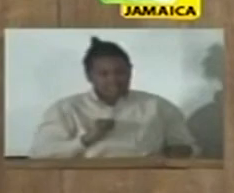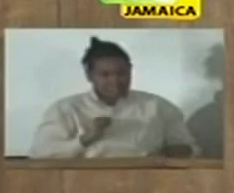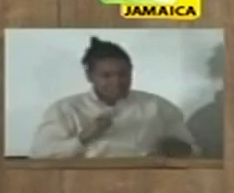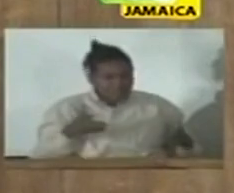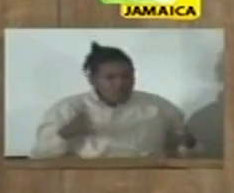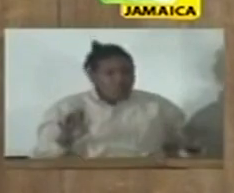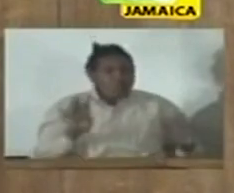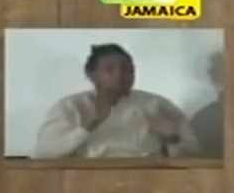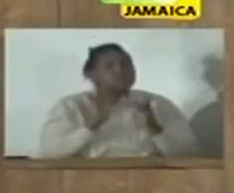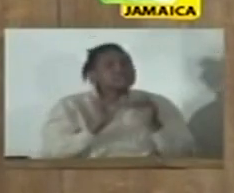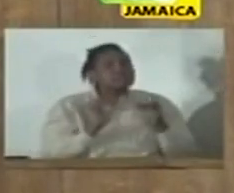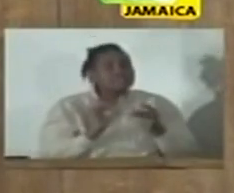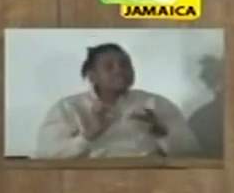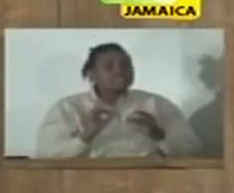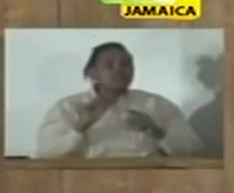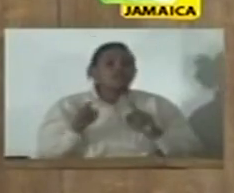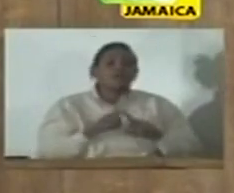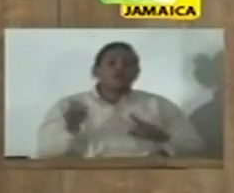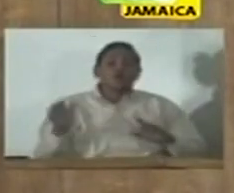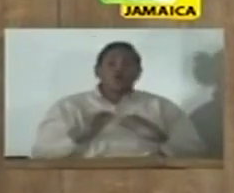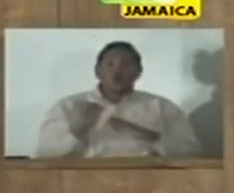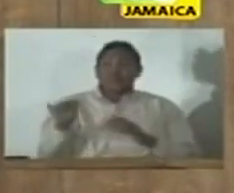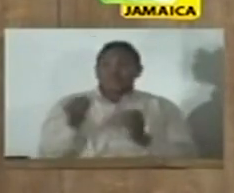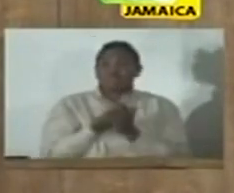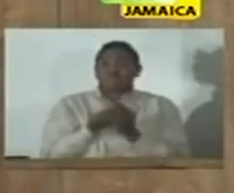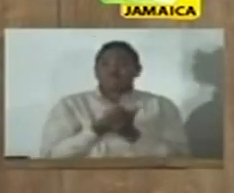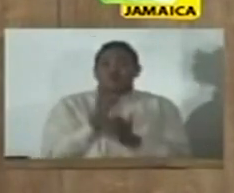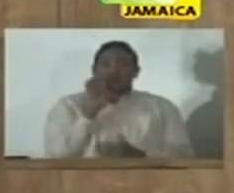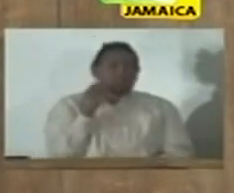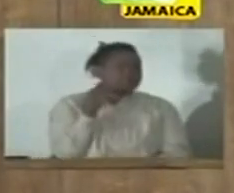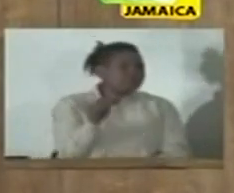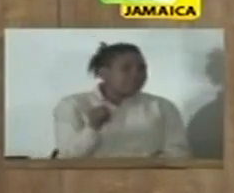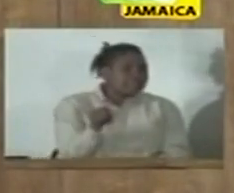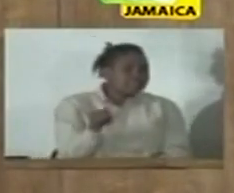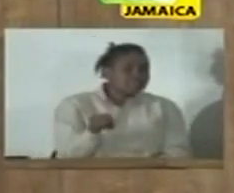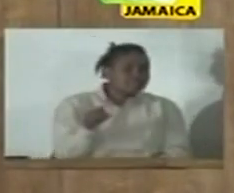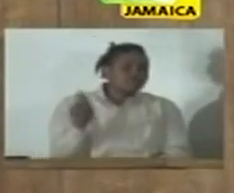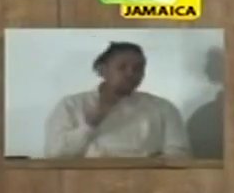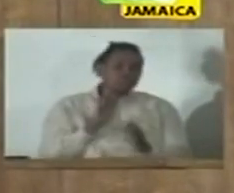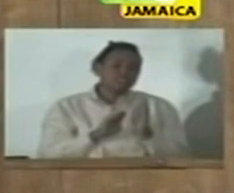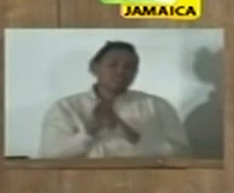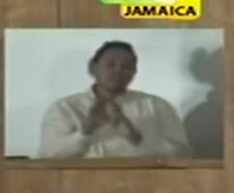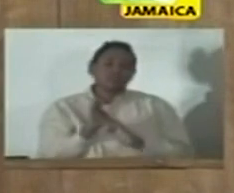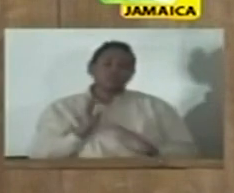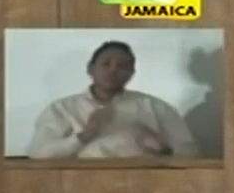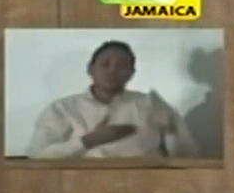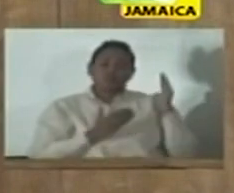to speak about how that fund may be used to the development of our country?